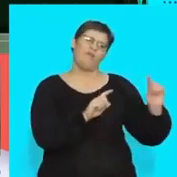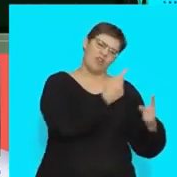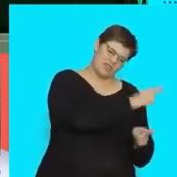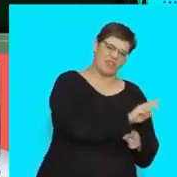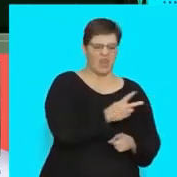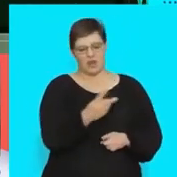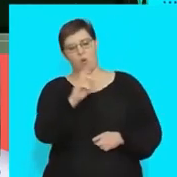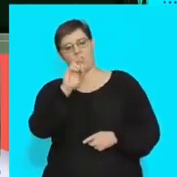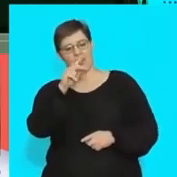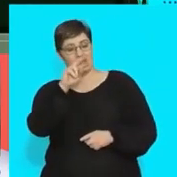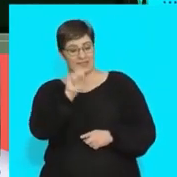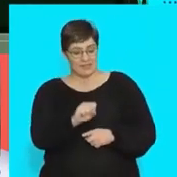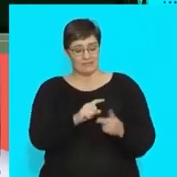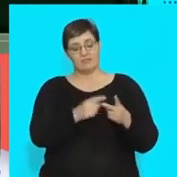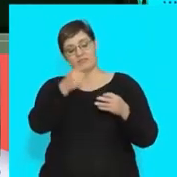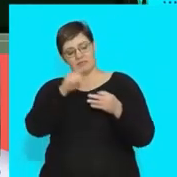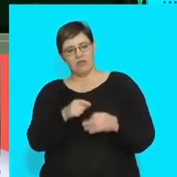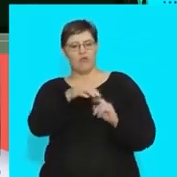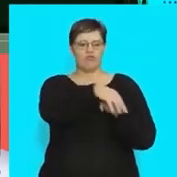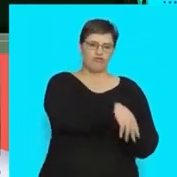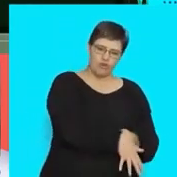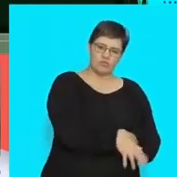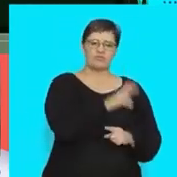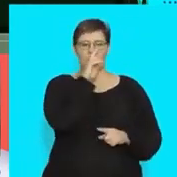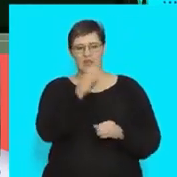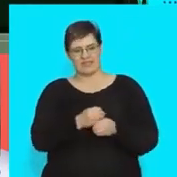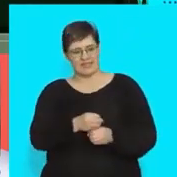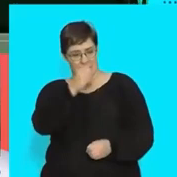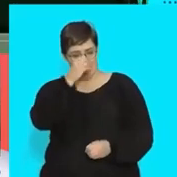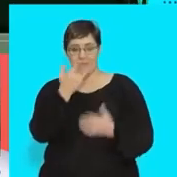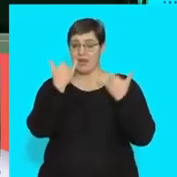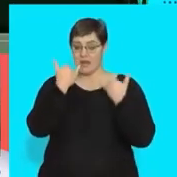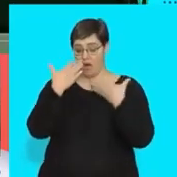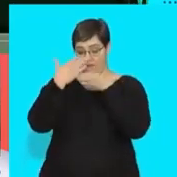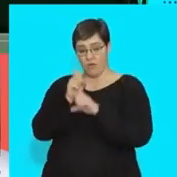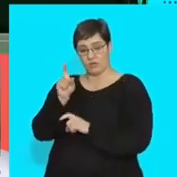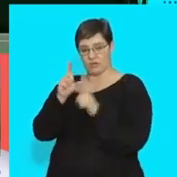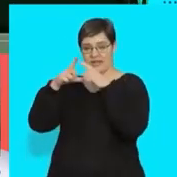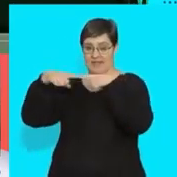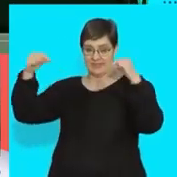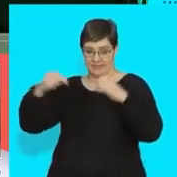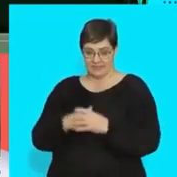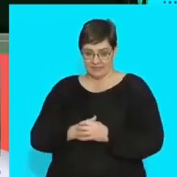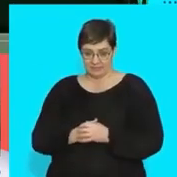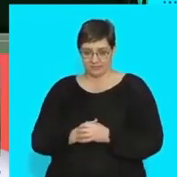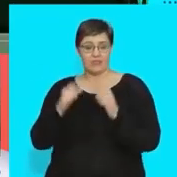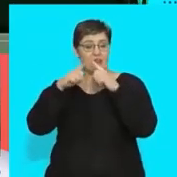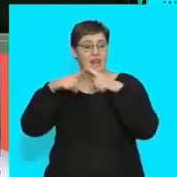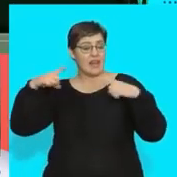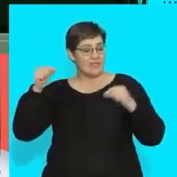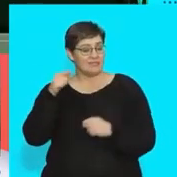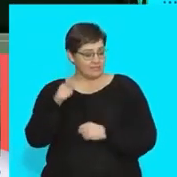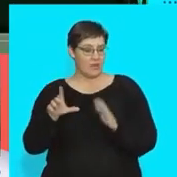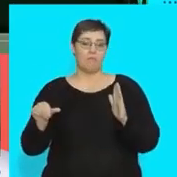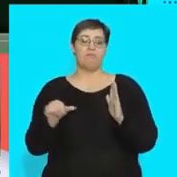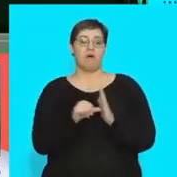and we finished and we looked at the root and we looked at the stem, and now we're going to look at the leaves. All right, the leaves are a really important